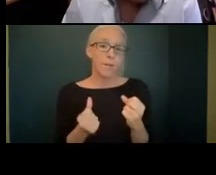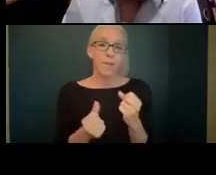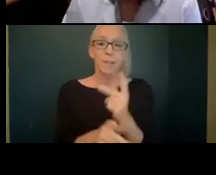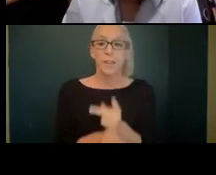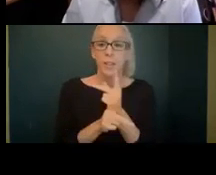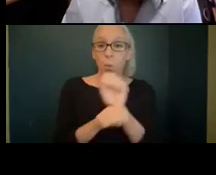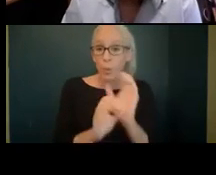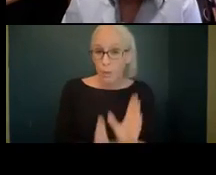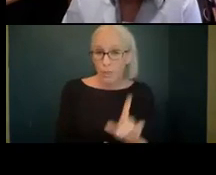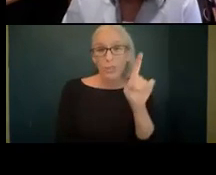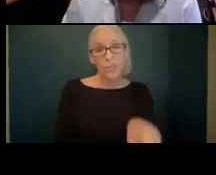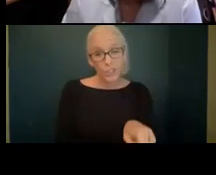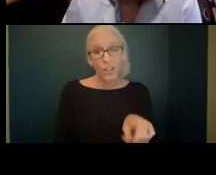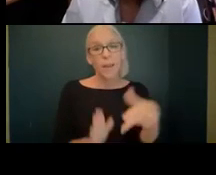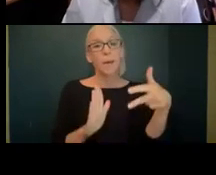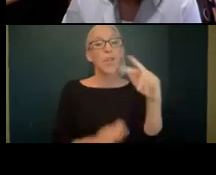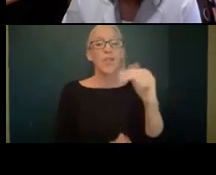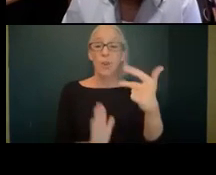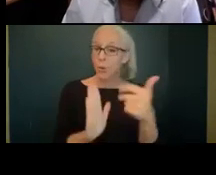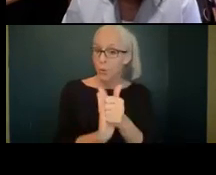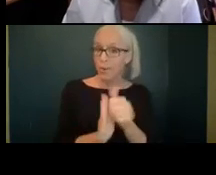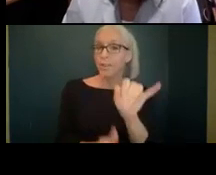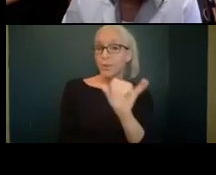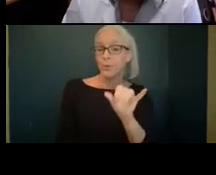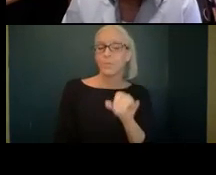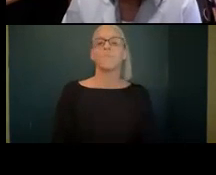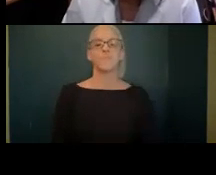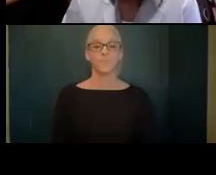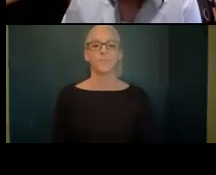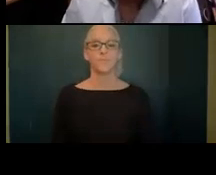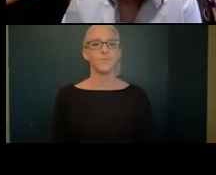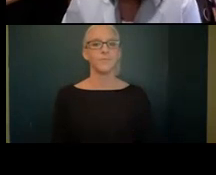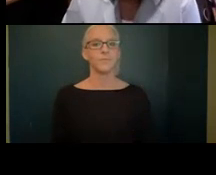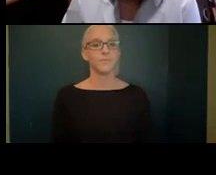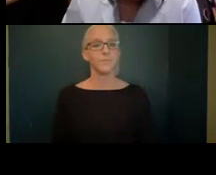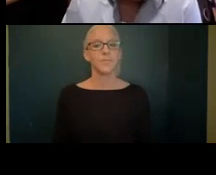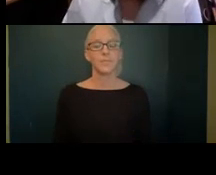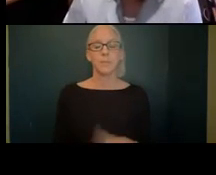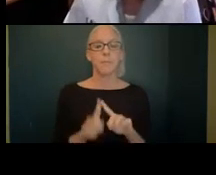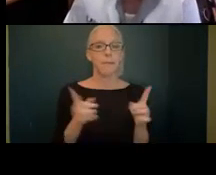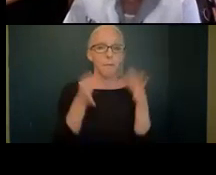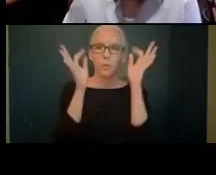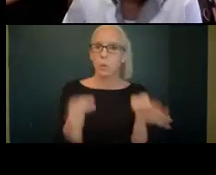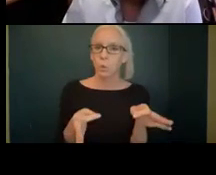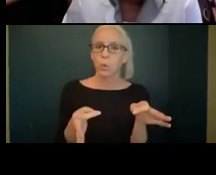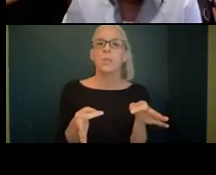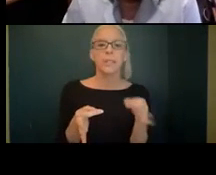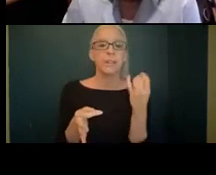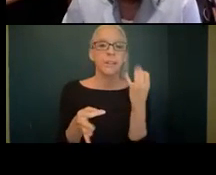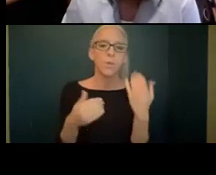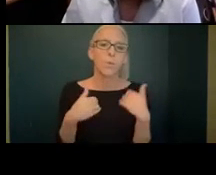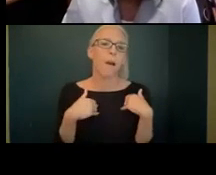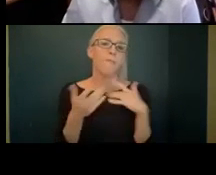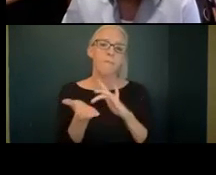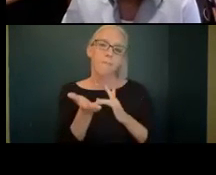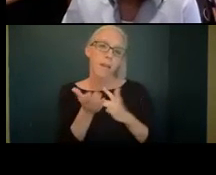should probably get another booster at some time in the near future. But the ones that absolutely should be getting the booster, the elderly and those with multiple conditions. And then